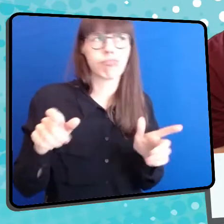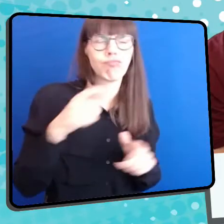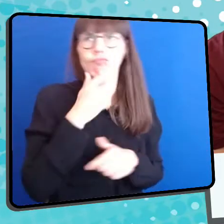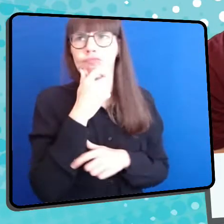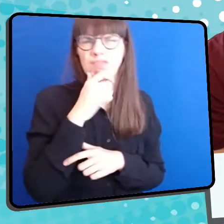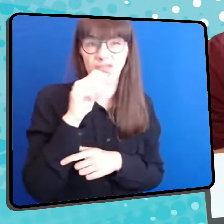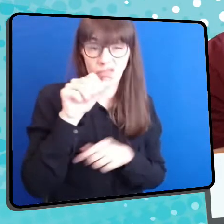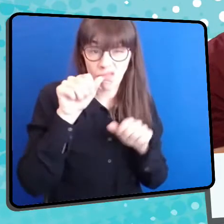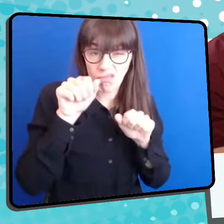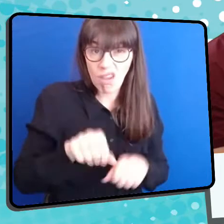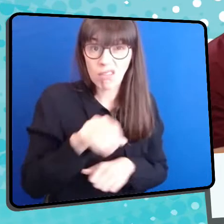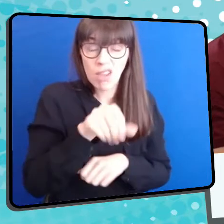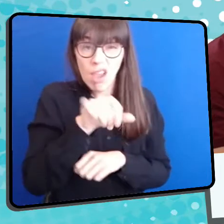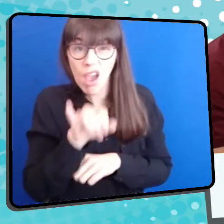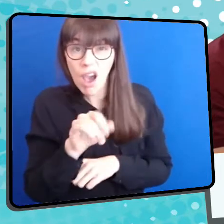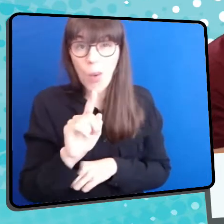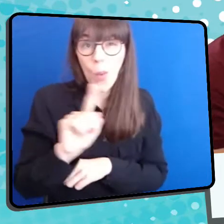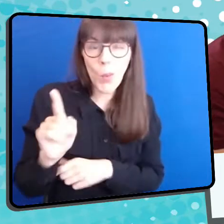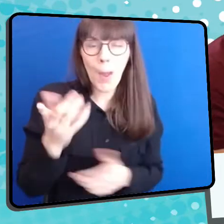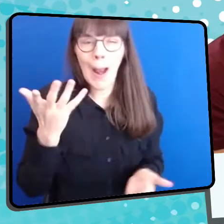Yeah, nice.